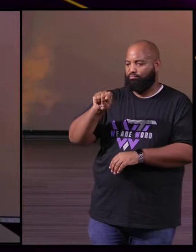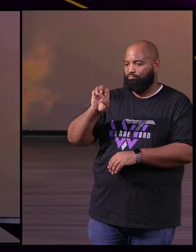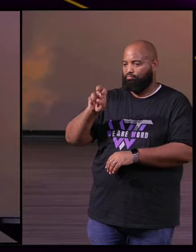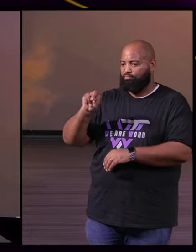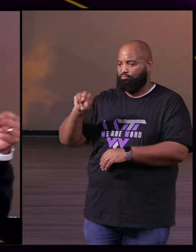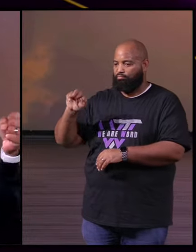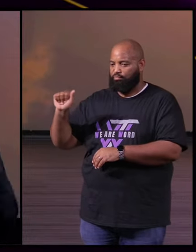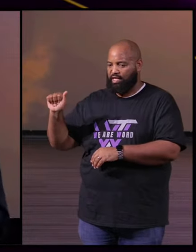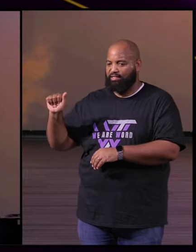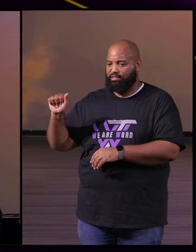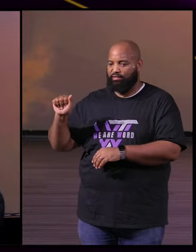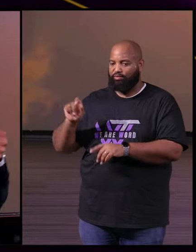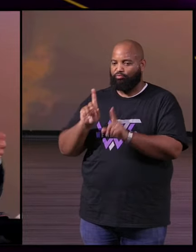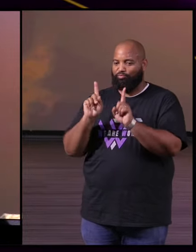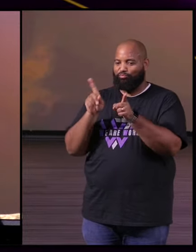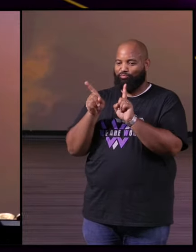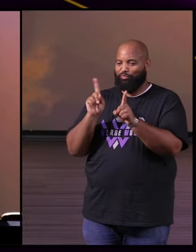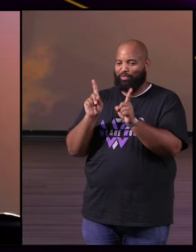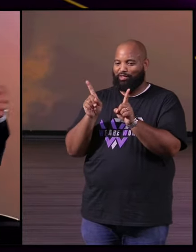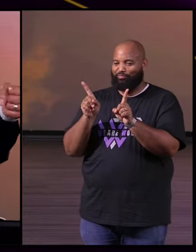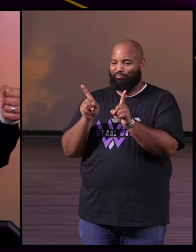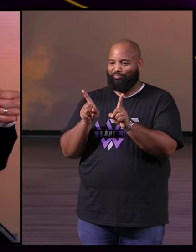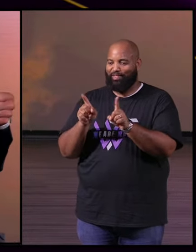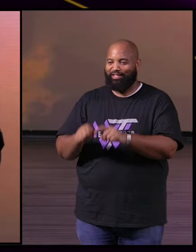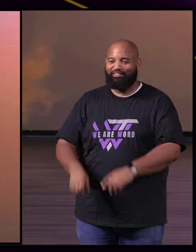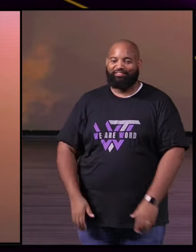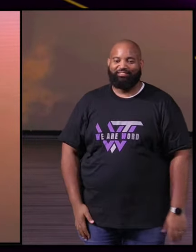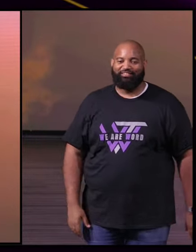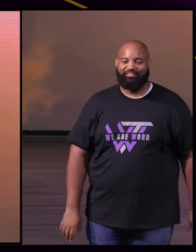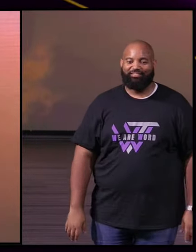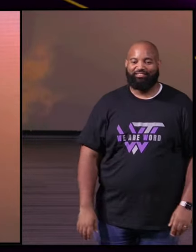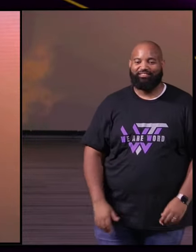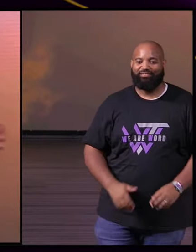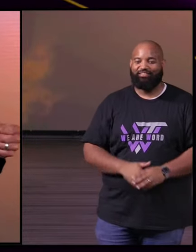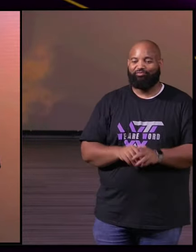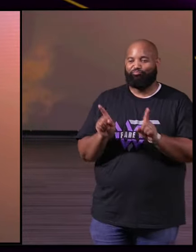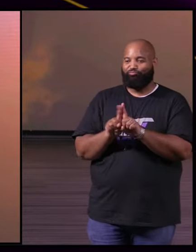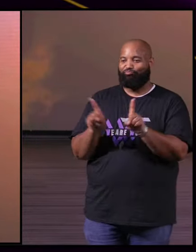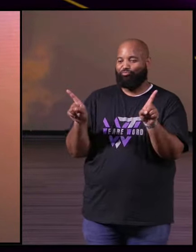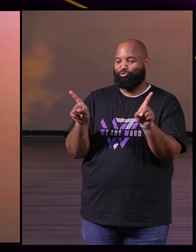I grew up having to wiggle it towards the window.